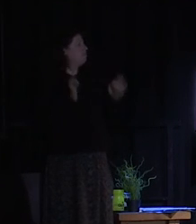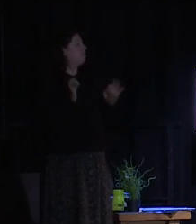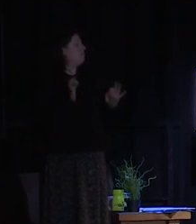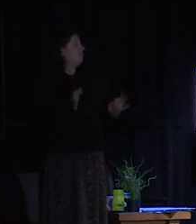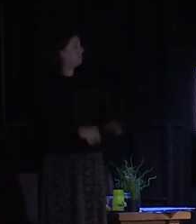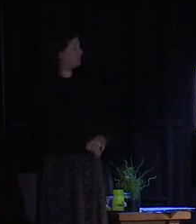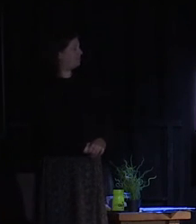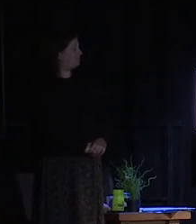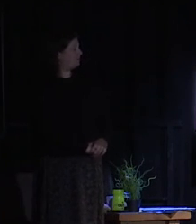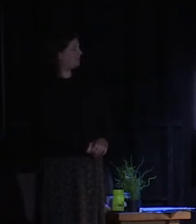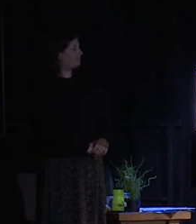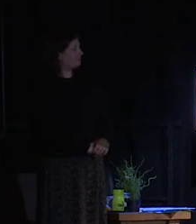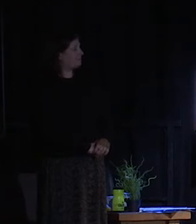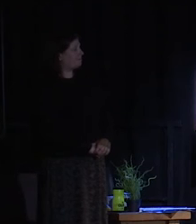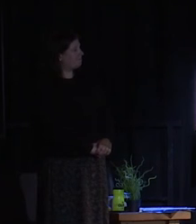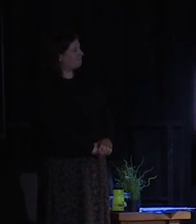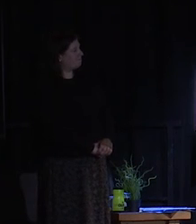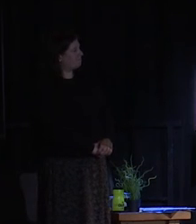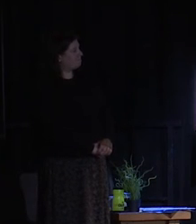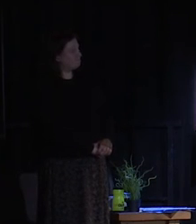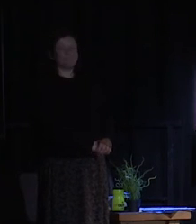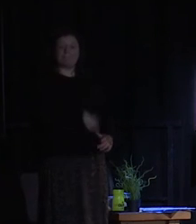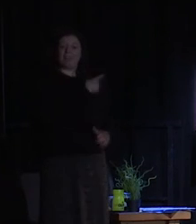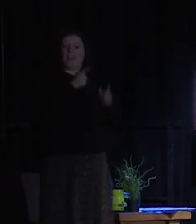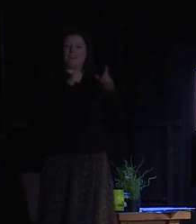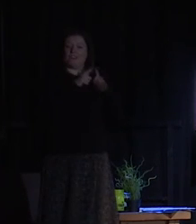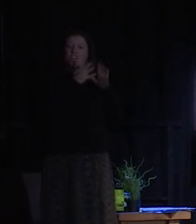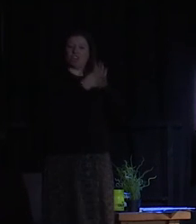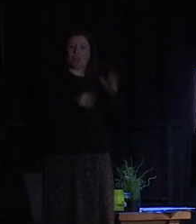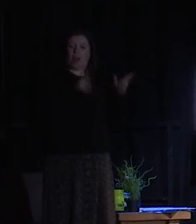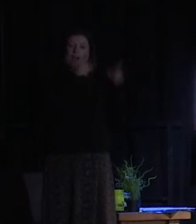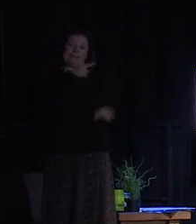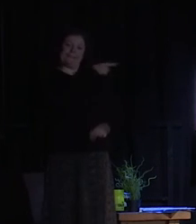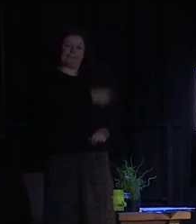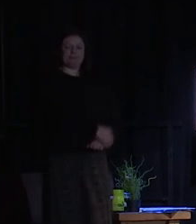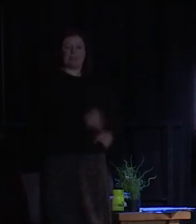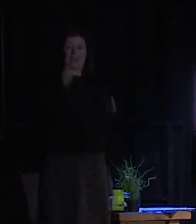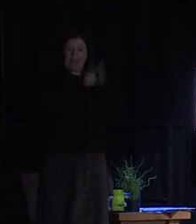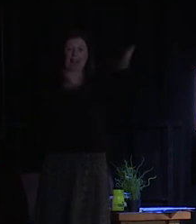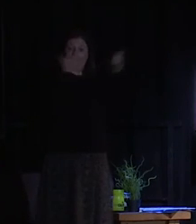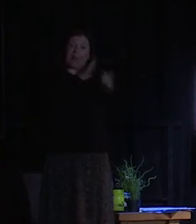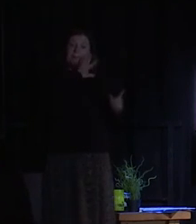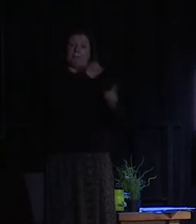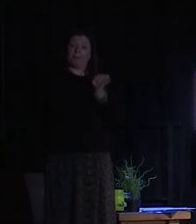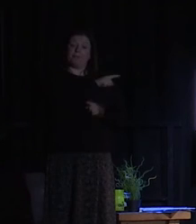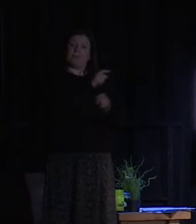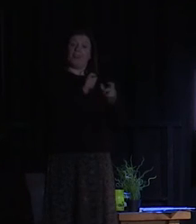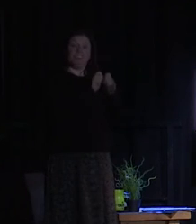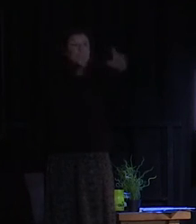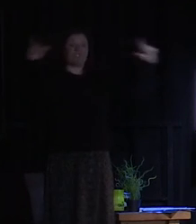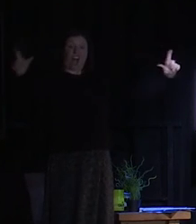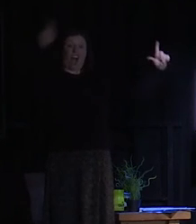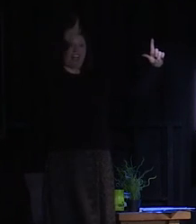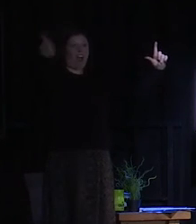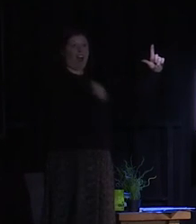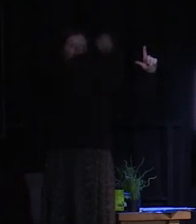hurrah. The Vagina Slide. Found this in Tarraga, late at night. It's a giant vagina, and children